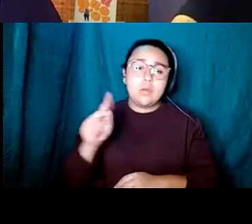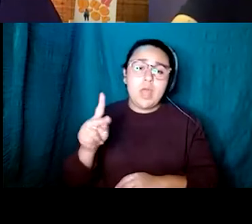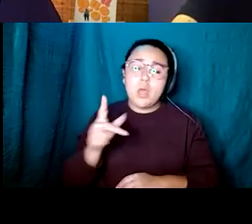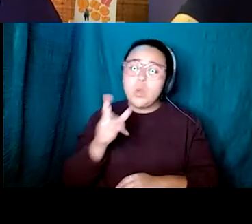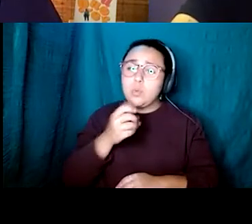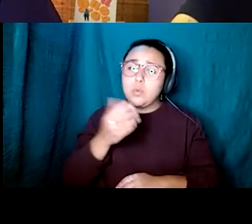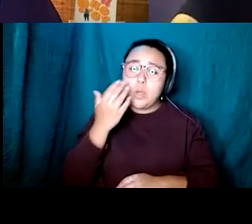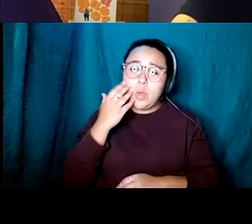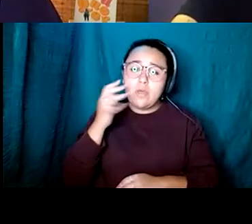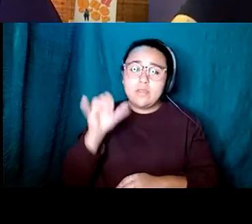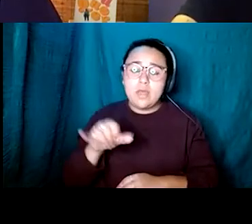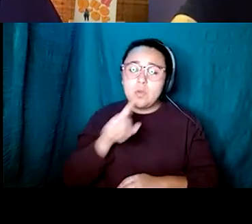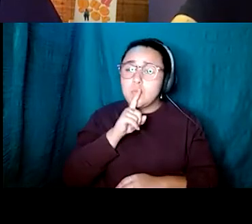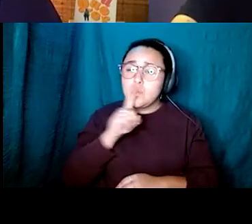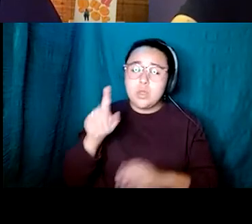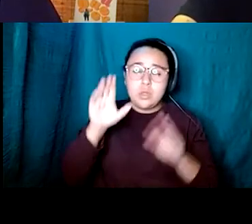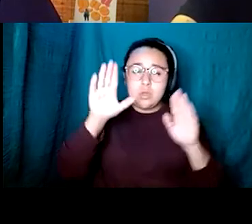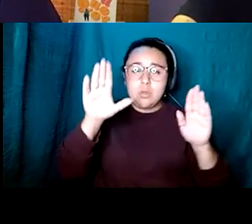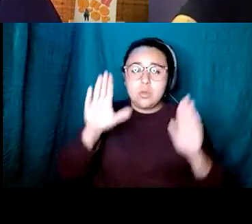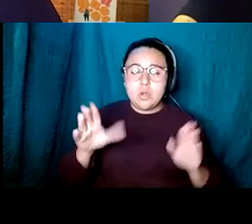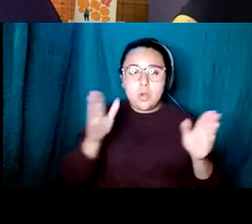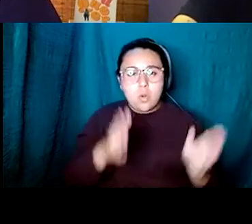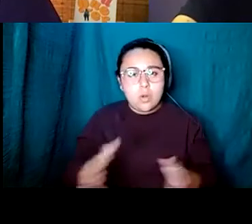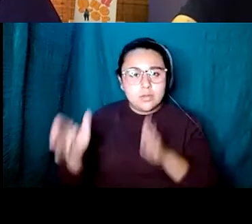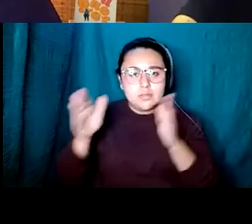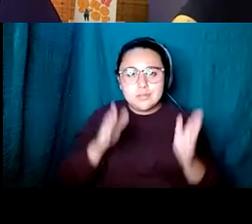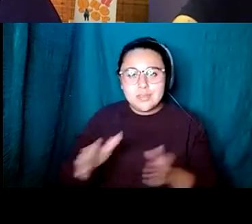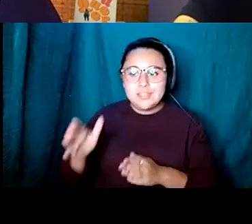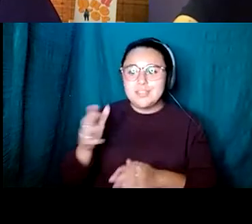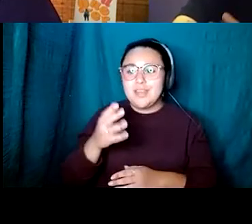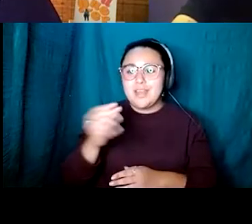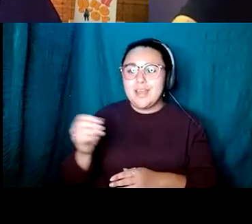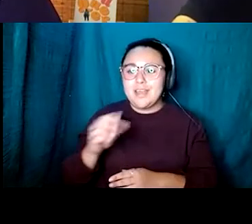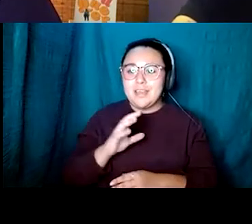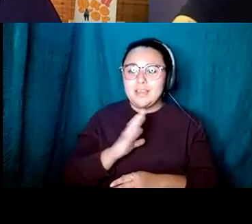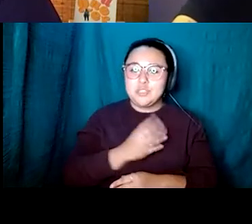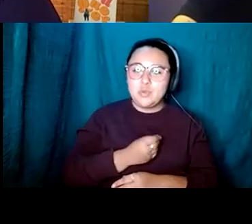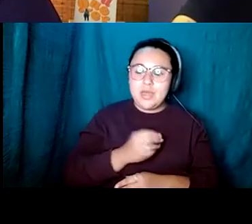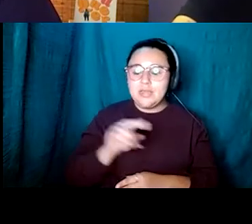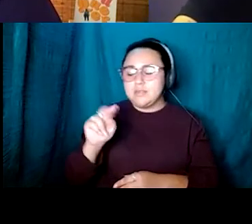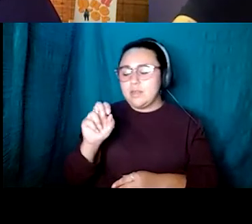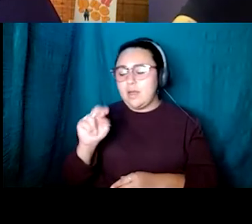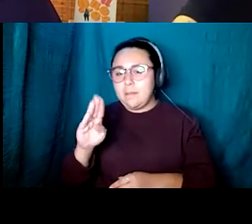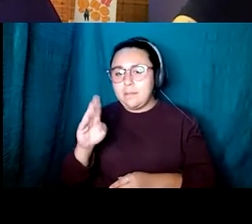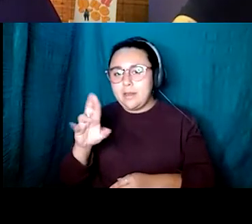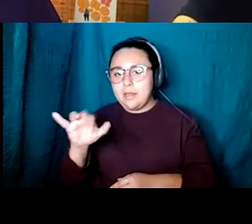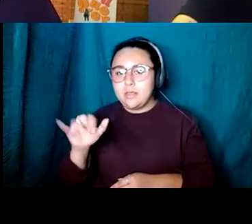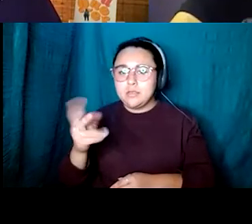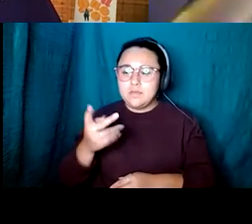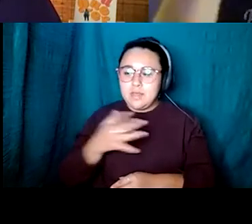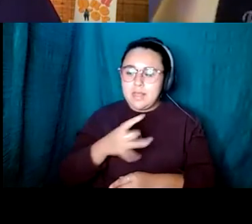that's really great organization and is trans and non-binary and that we both like working